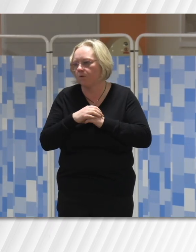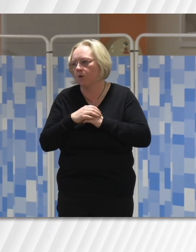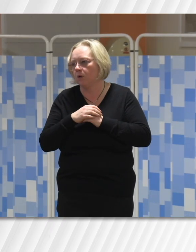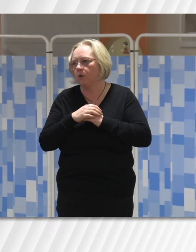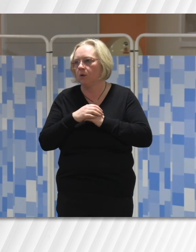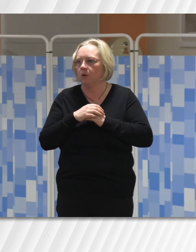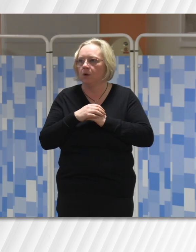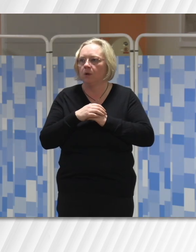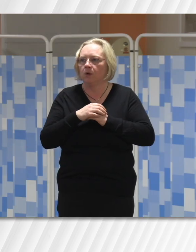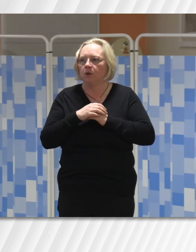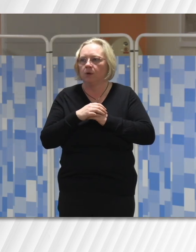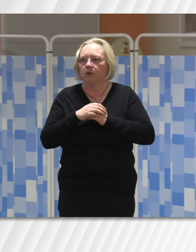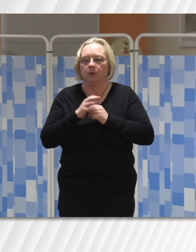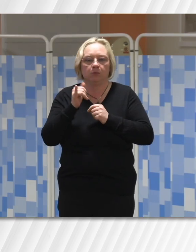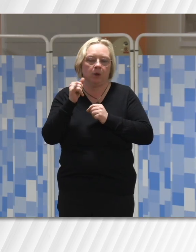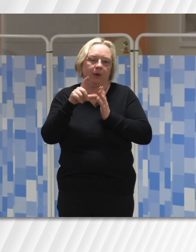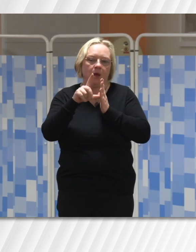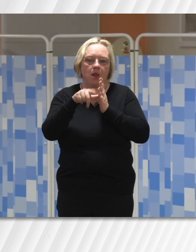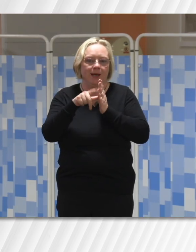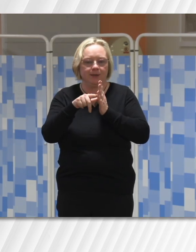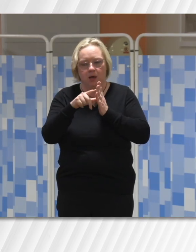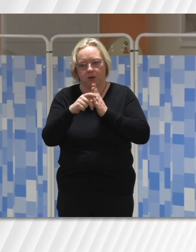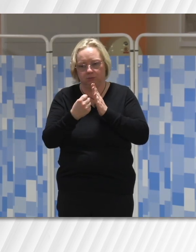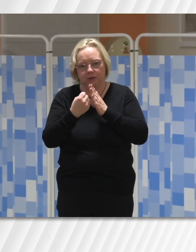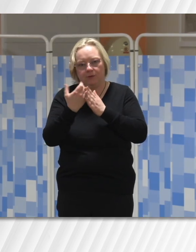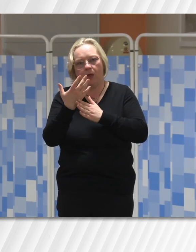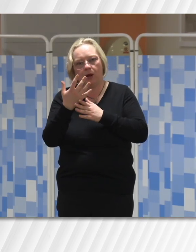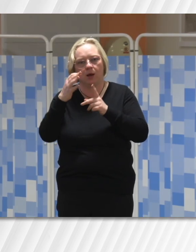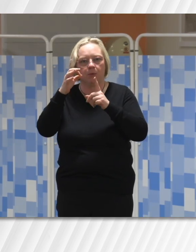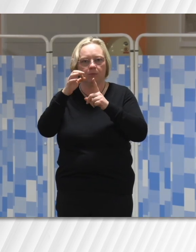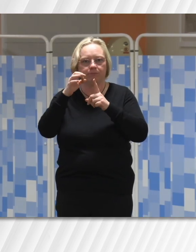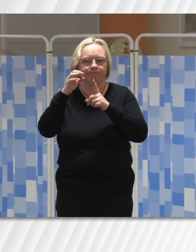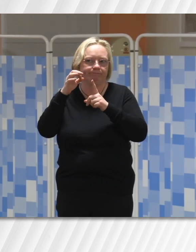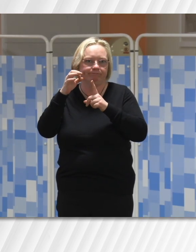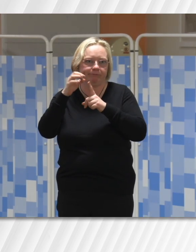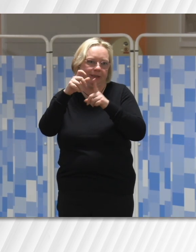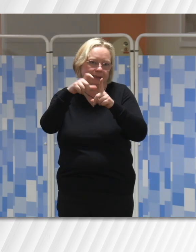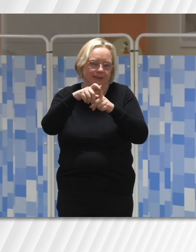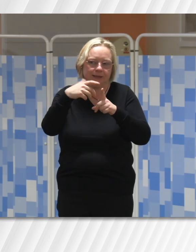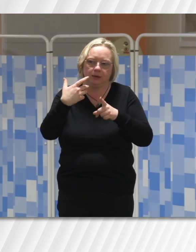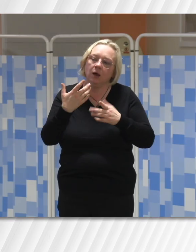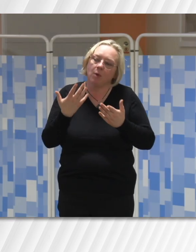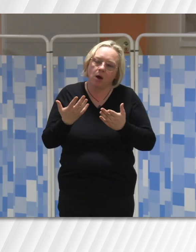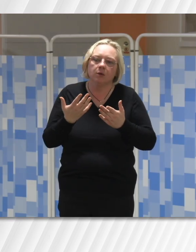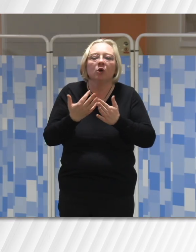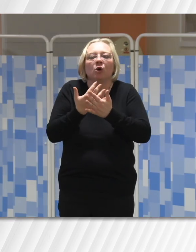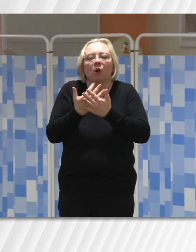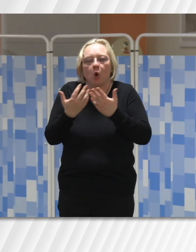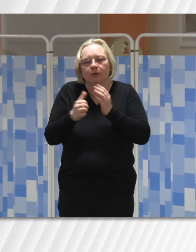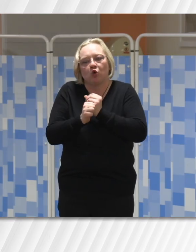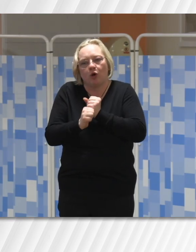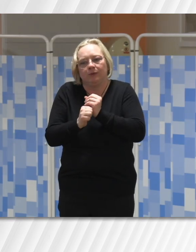might go on to develop Parkinson's. Not that if you have constipation, you will, but people with Parkinson's tend to have had constipation